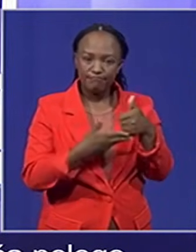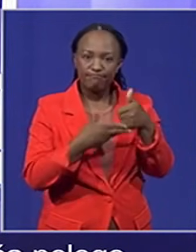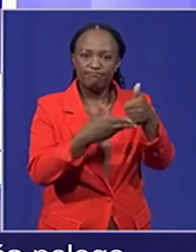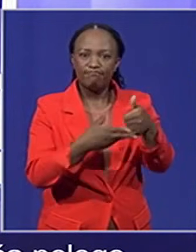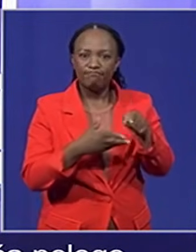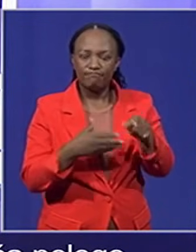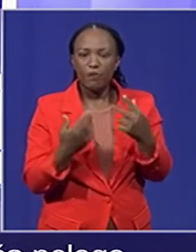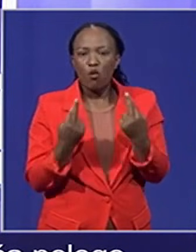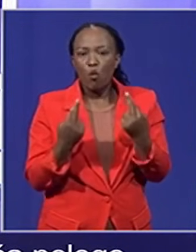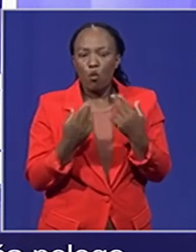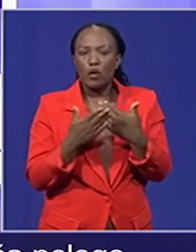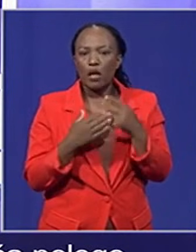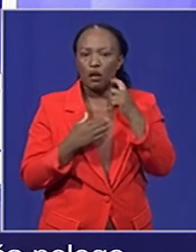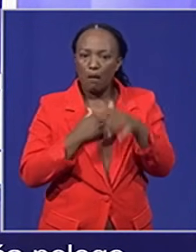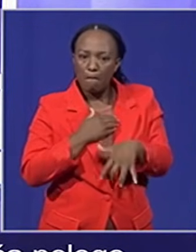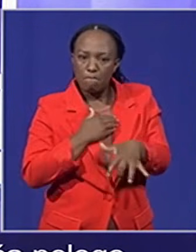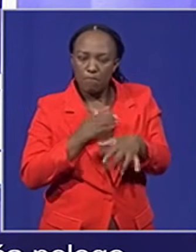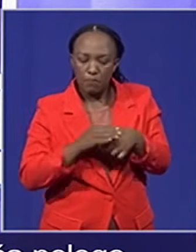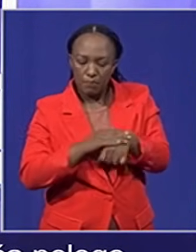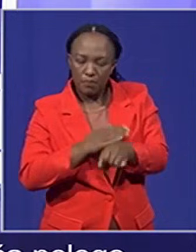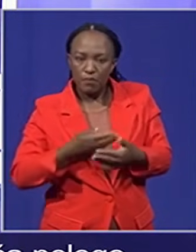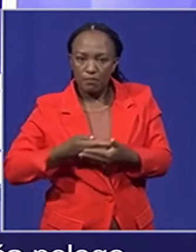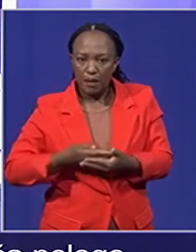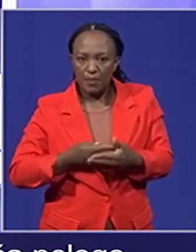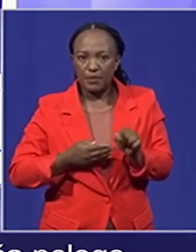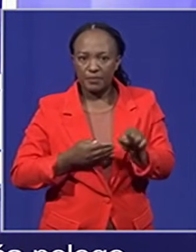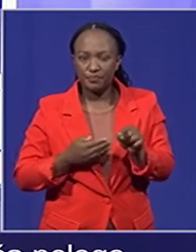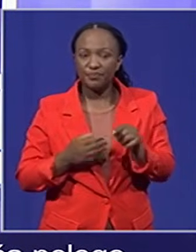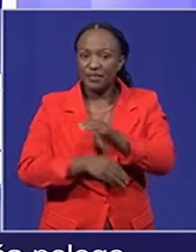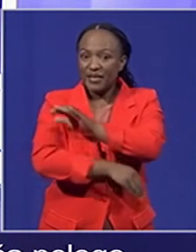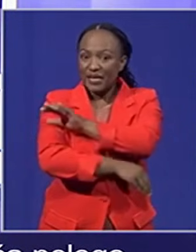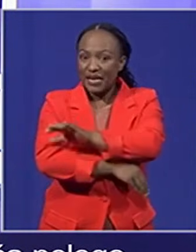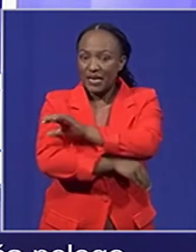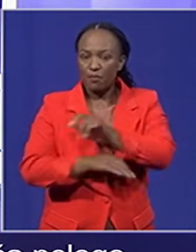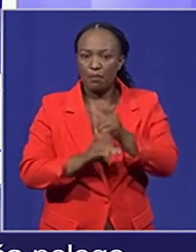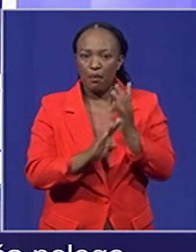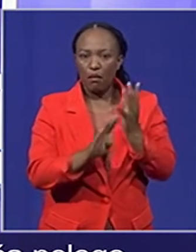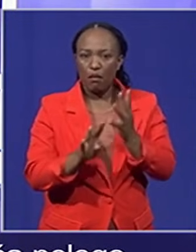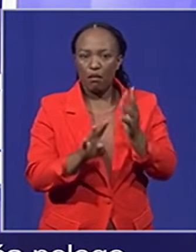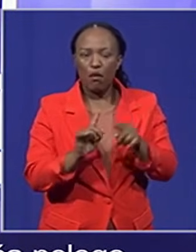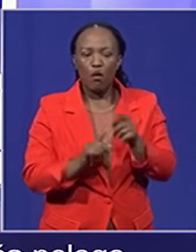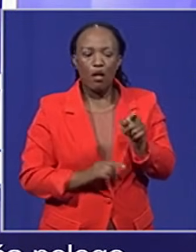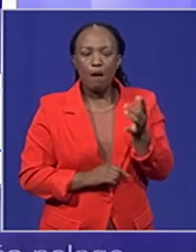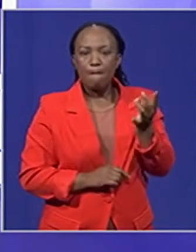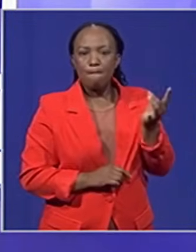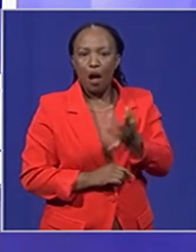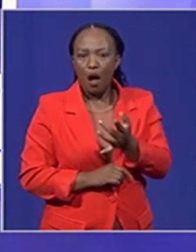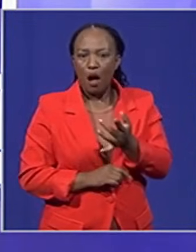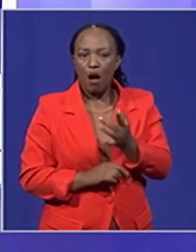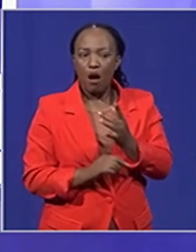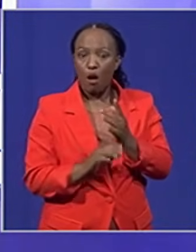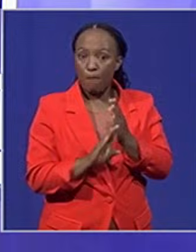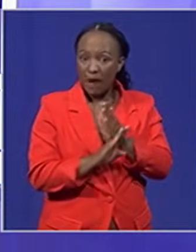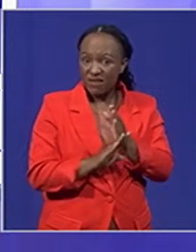sa kholofelo ya go hwetša bana. Kliniki ye e tla hola badudi ka bontši ka ge ditirelo di sa bitše mašeleng a godimo go etša tša